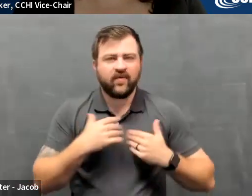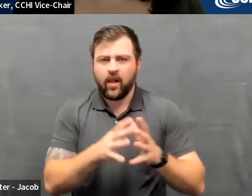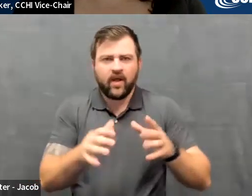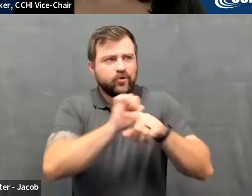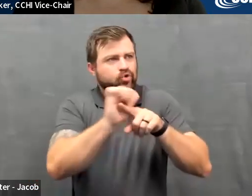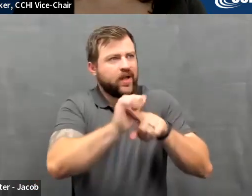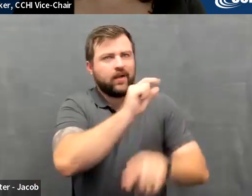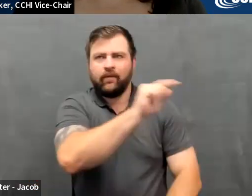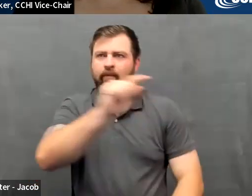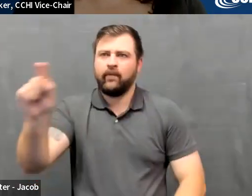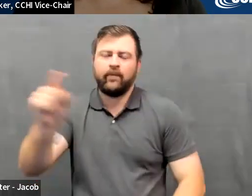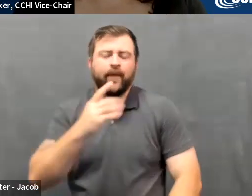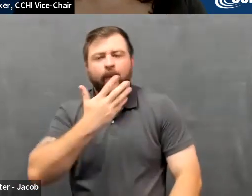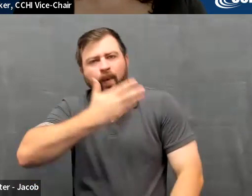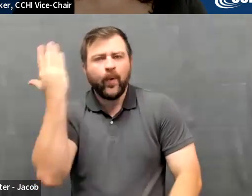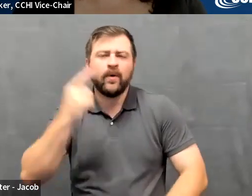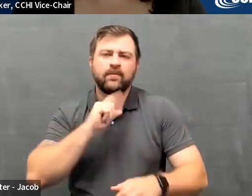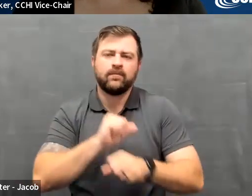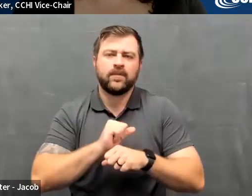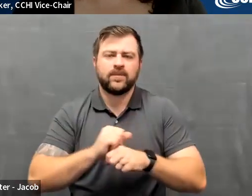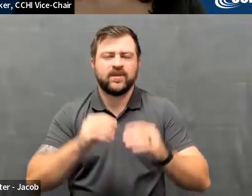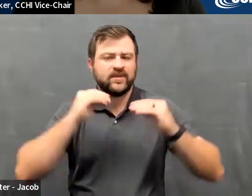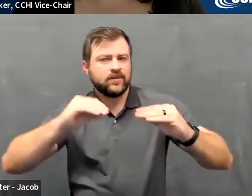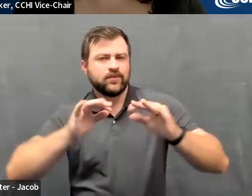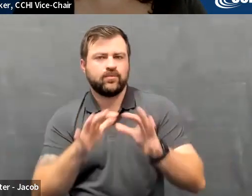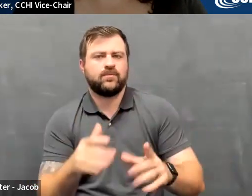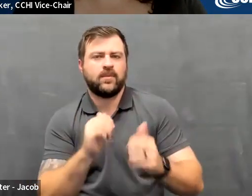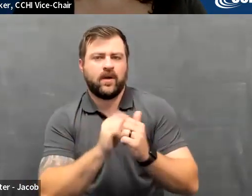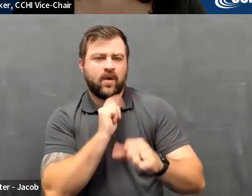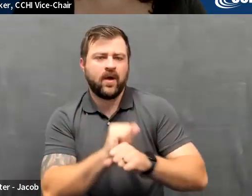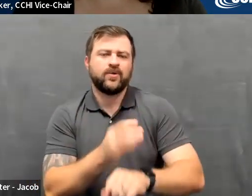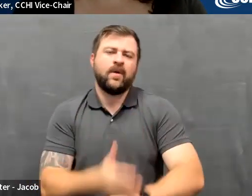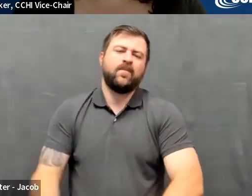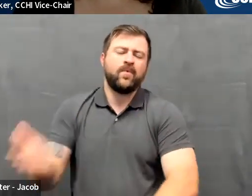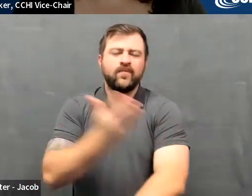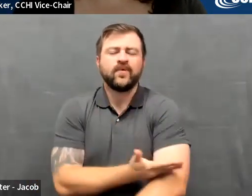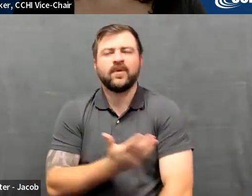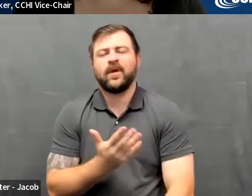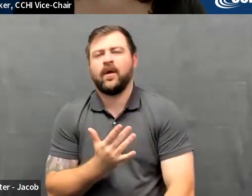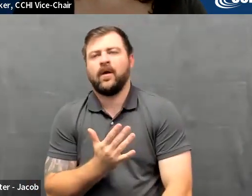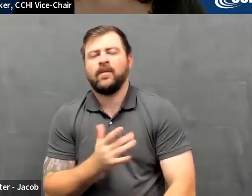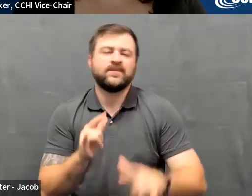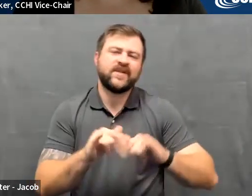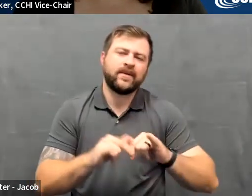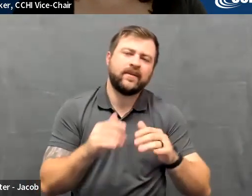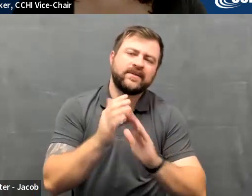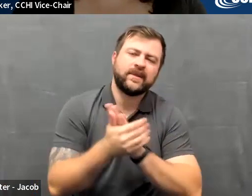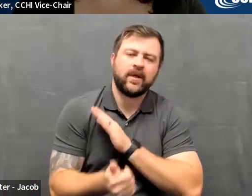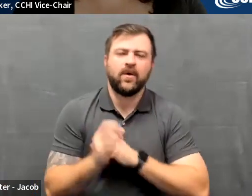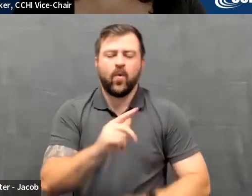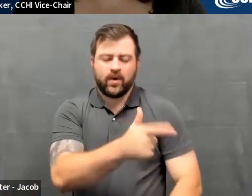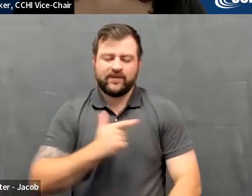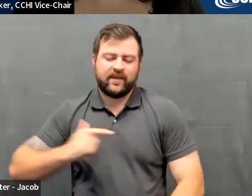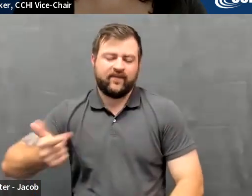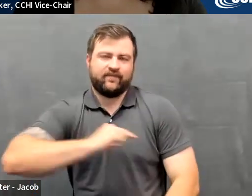out there that are teaching interpreters specifically how to improve simultaneous skills or consecutive